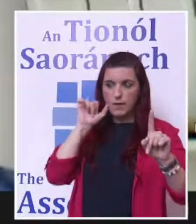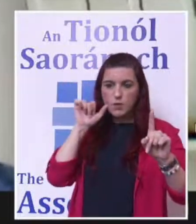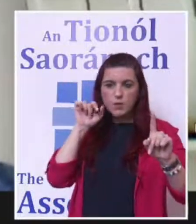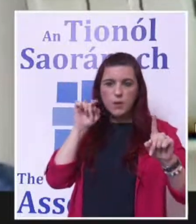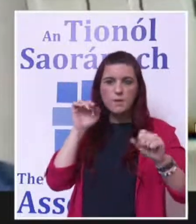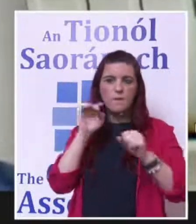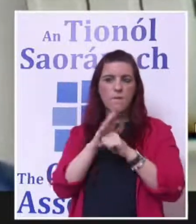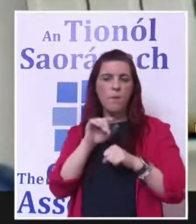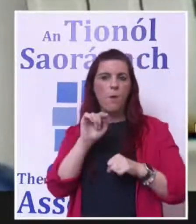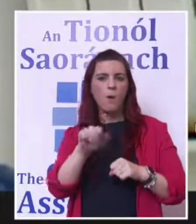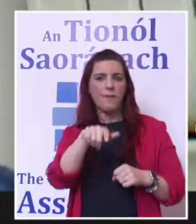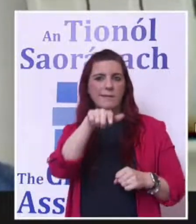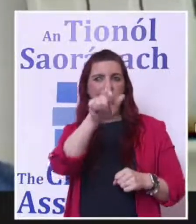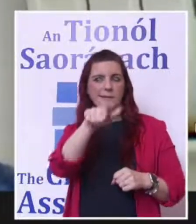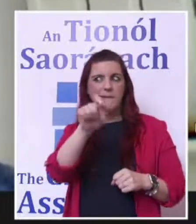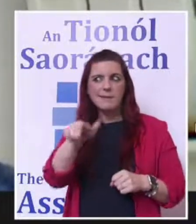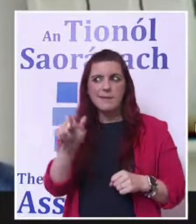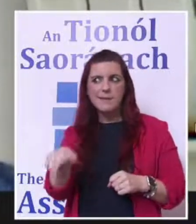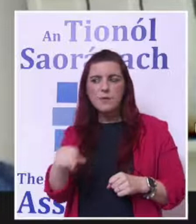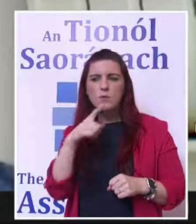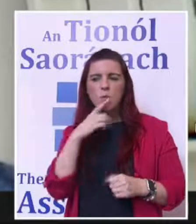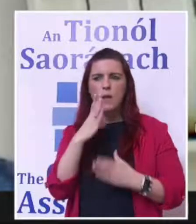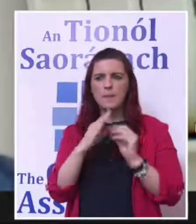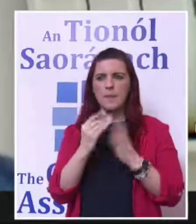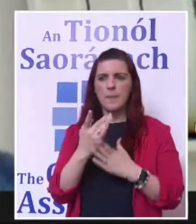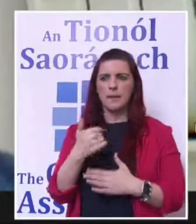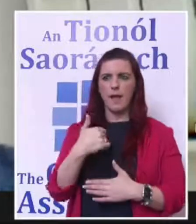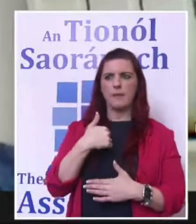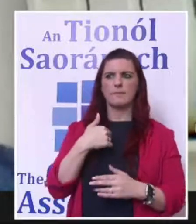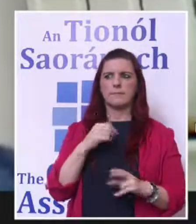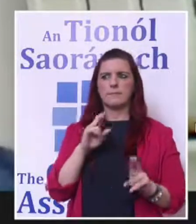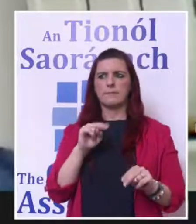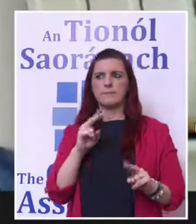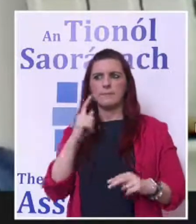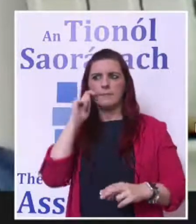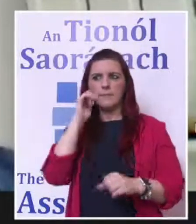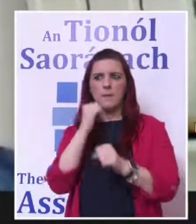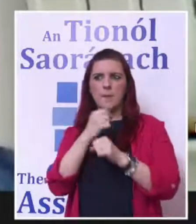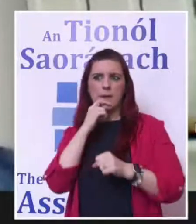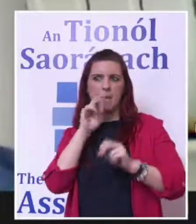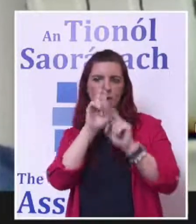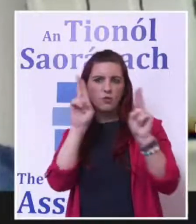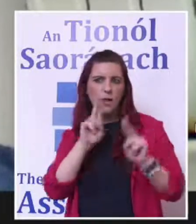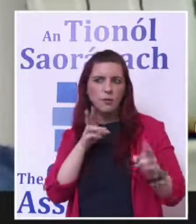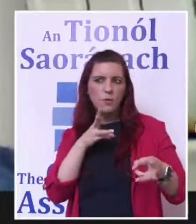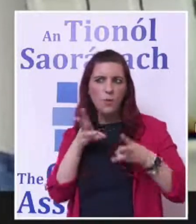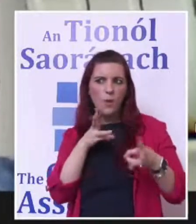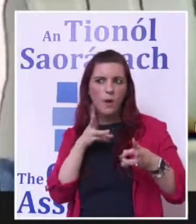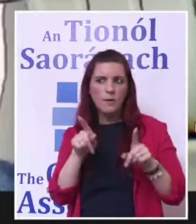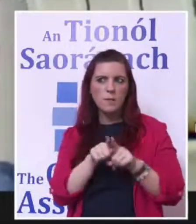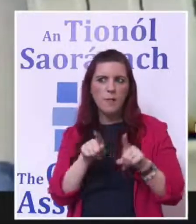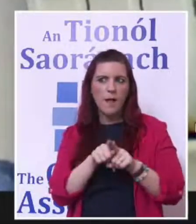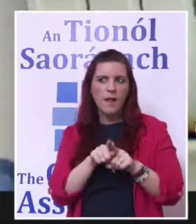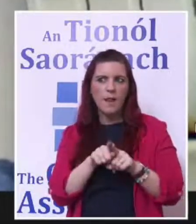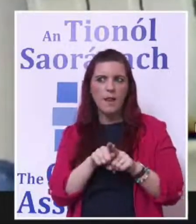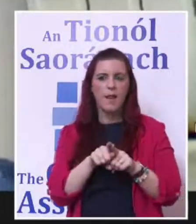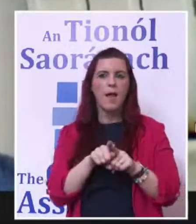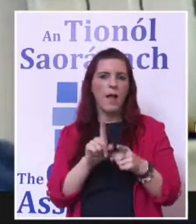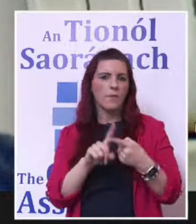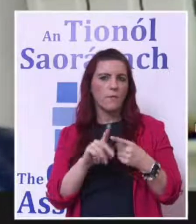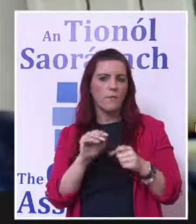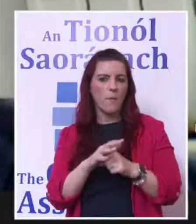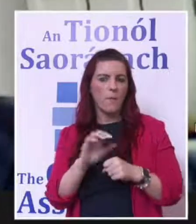the Citizens' Assembly, and it's something I can bear out in my international work as commissioning editor for the Local Government Information